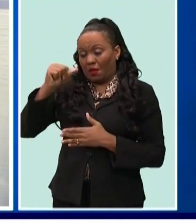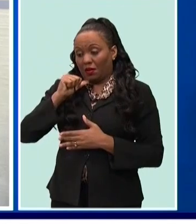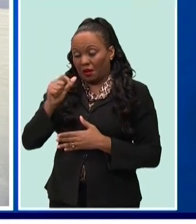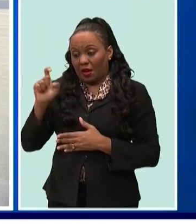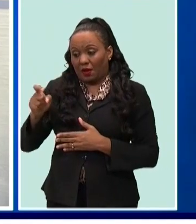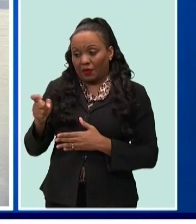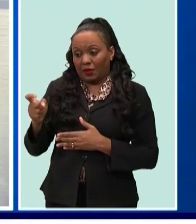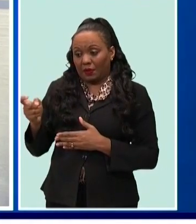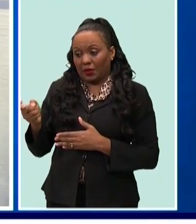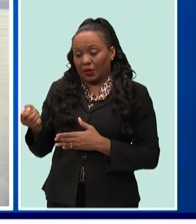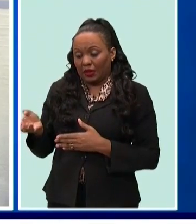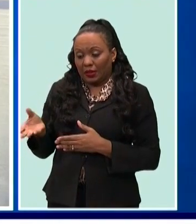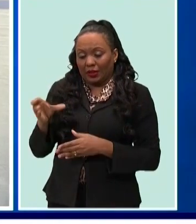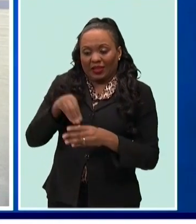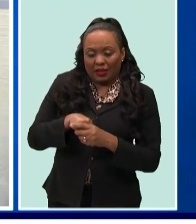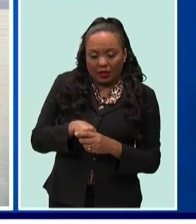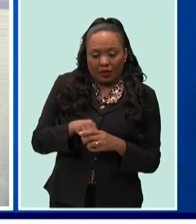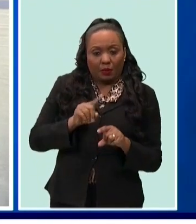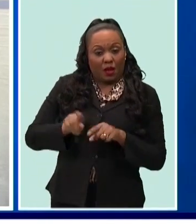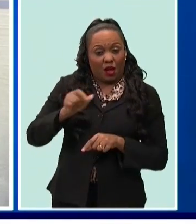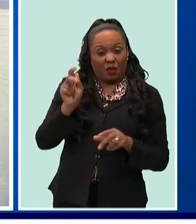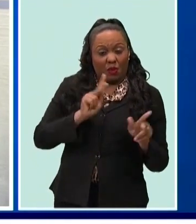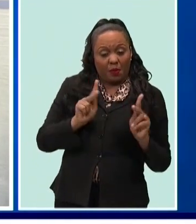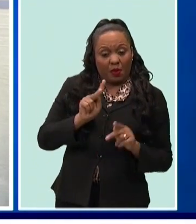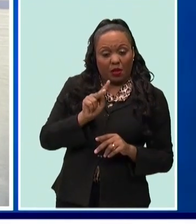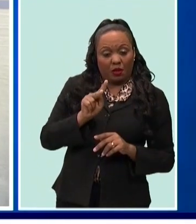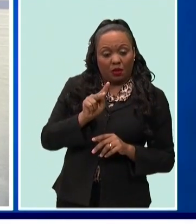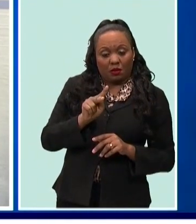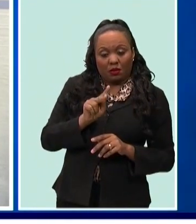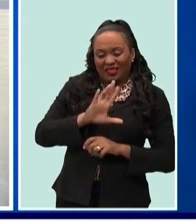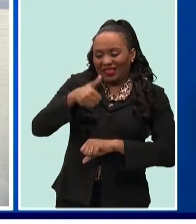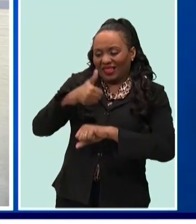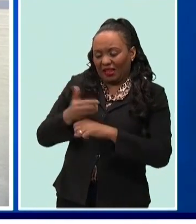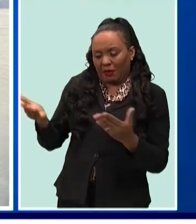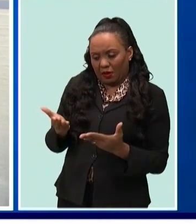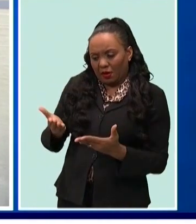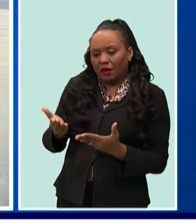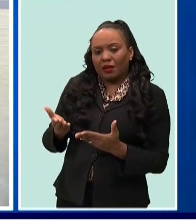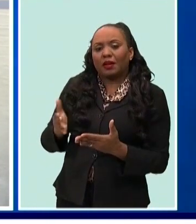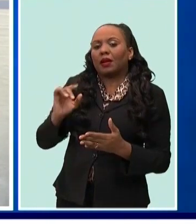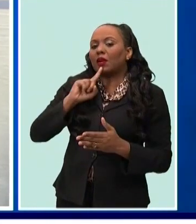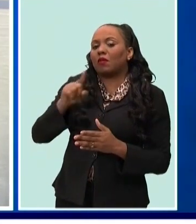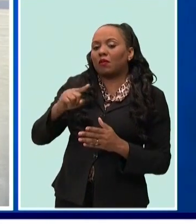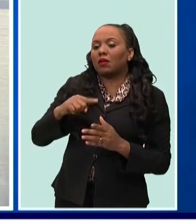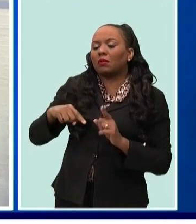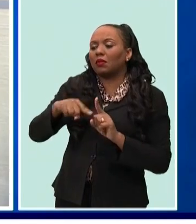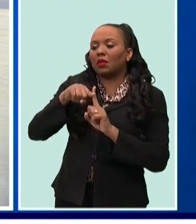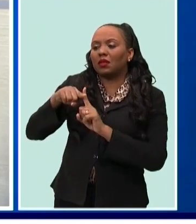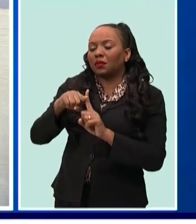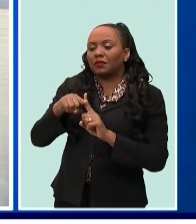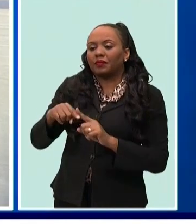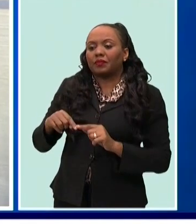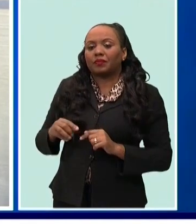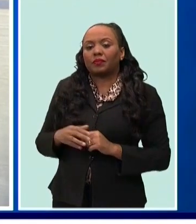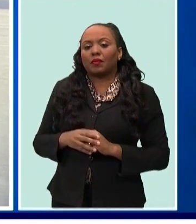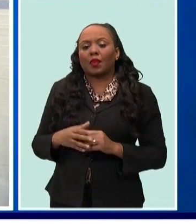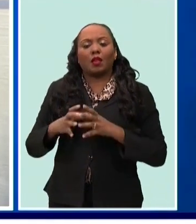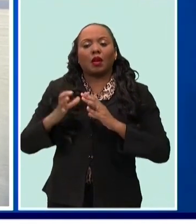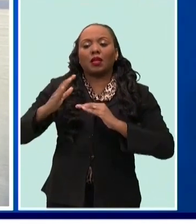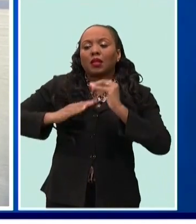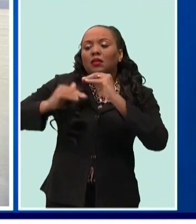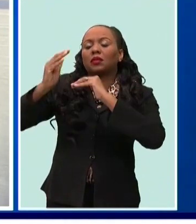new infrastructure, that's a plus. And these things, construction projects of this magnitude result in a lot of ripple effects. You